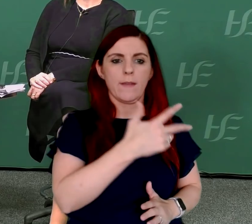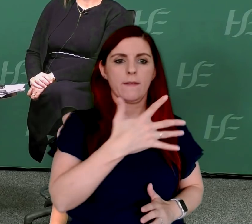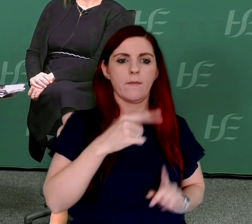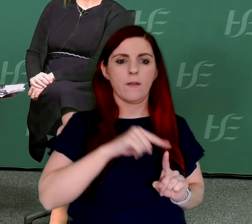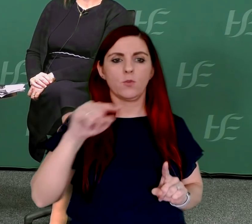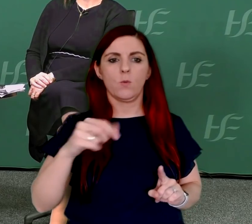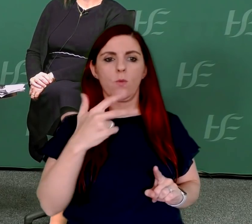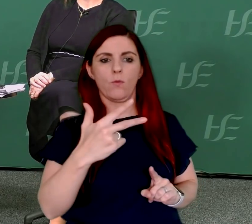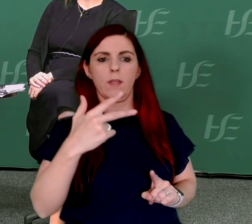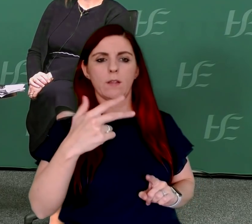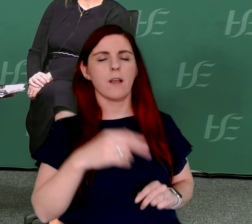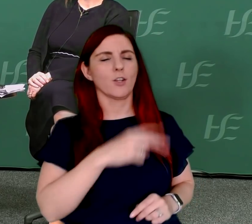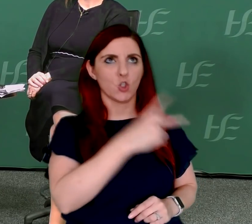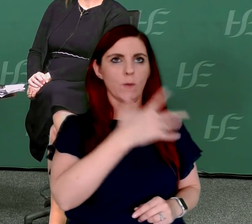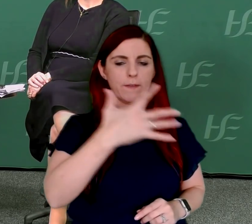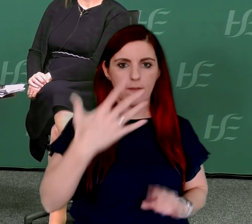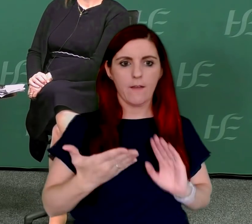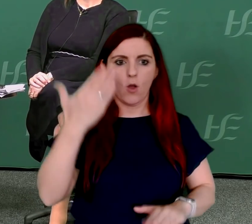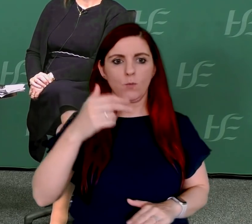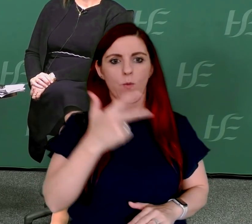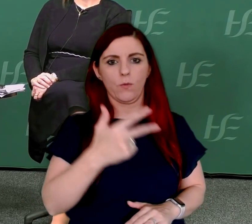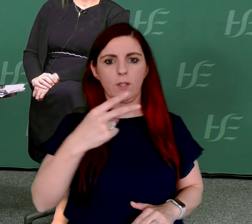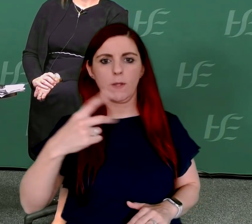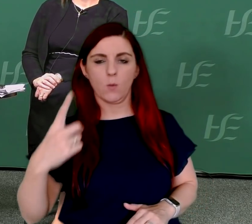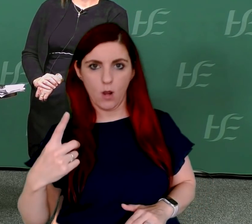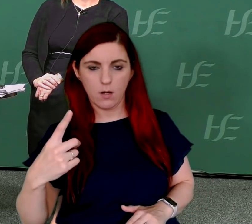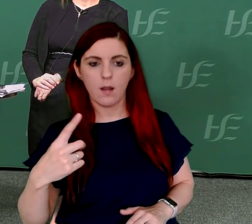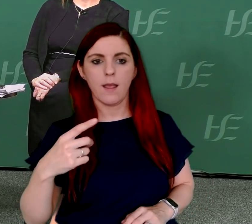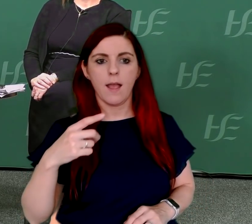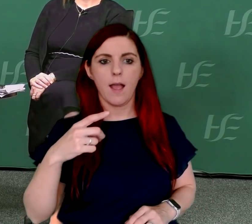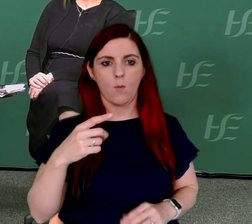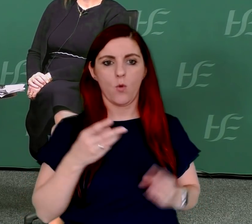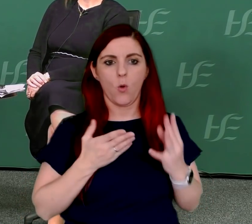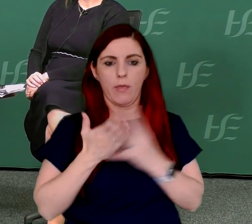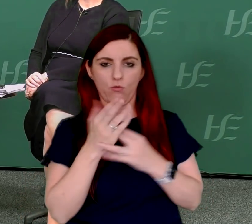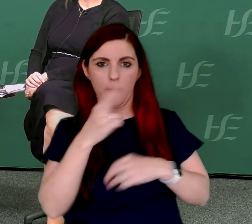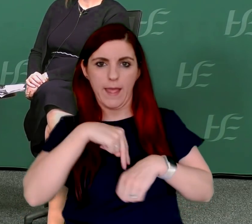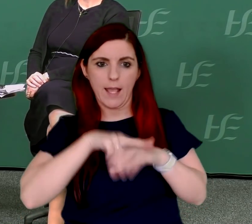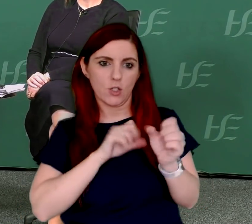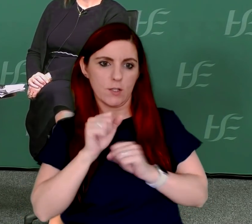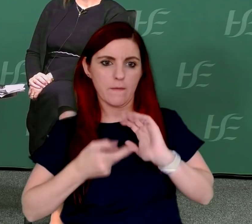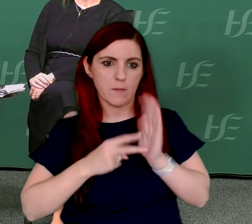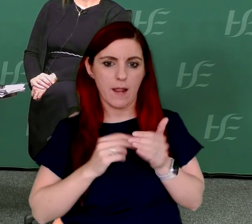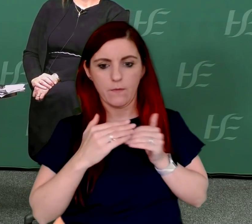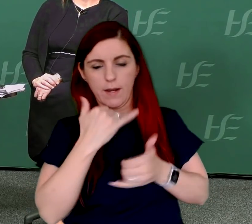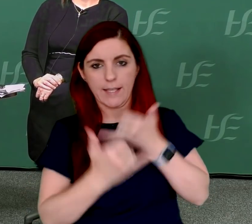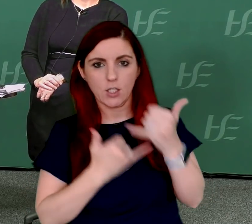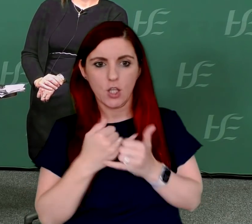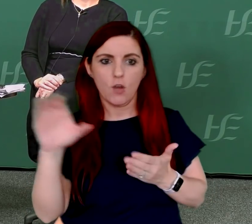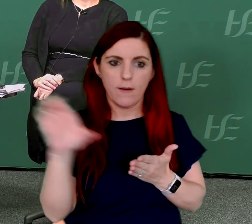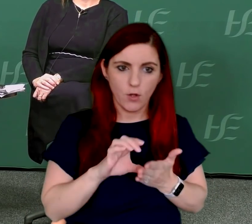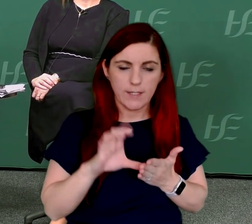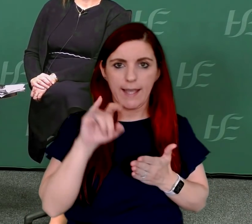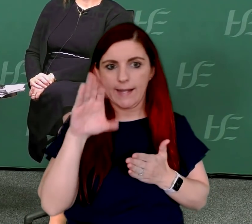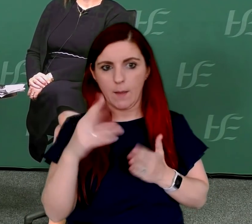Sorry, 255 to 321. And we're obviously working through the National Service Plan next year and funding and capital plans. So